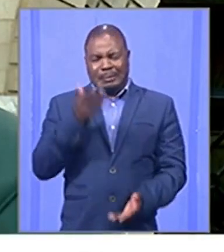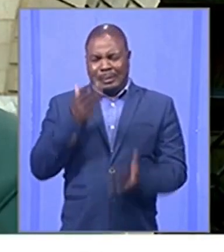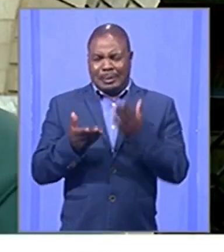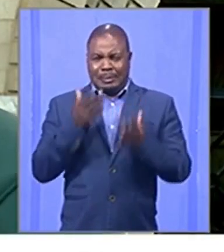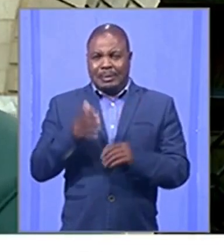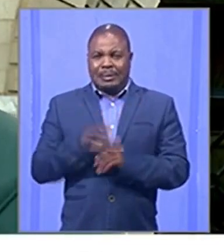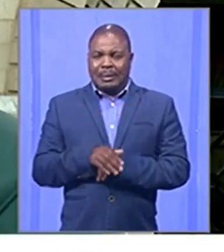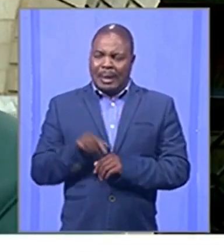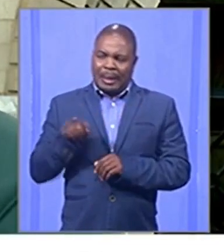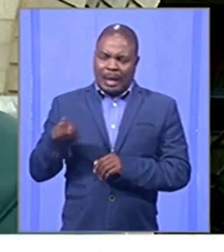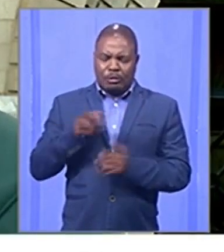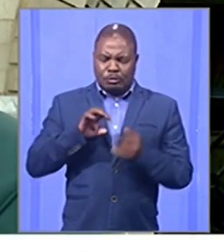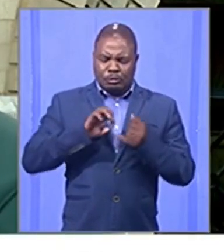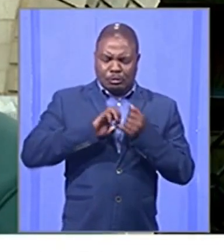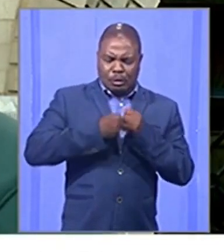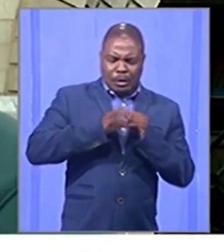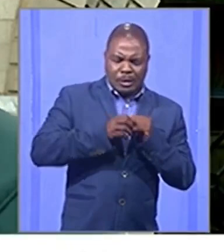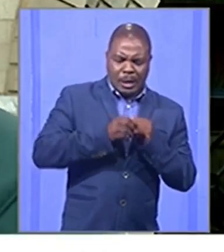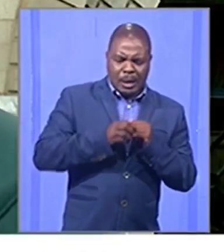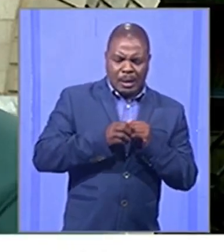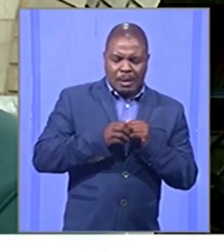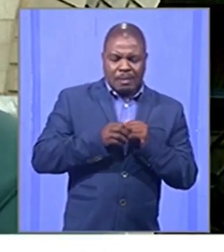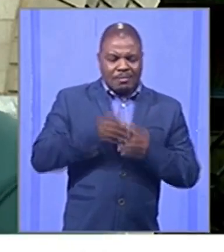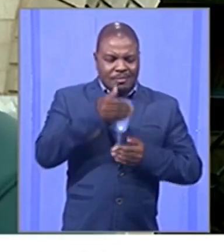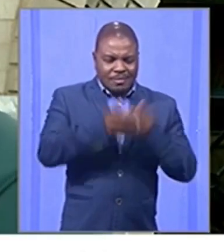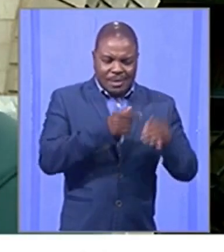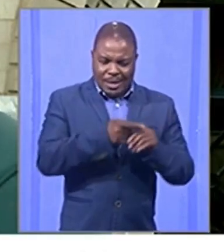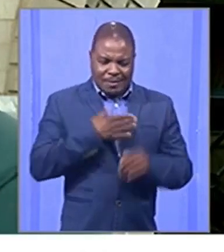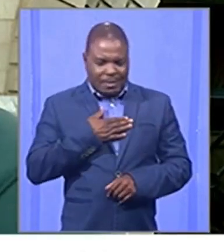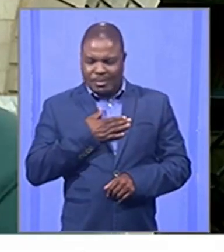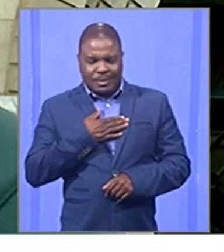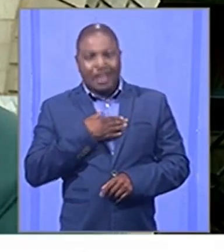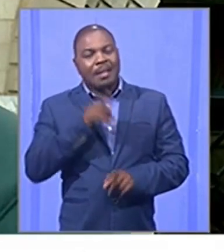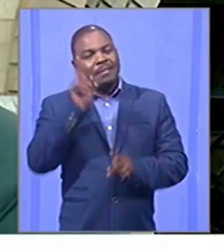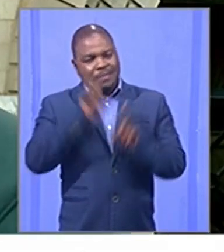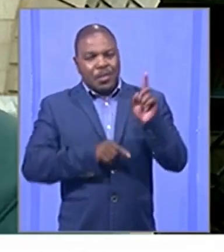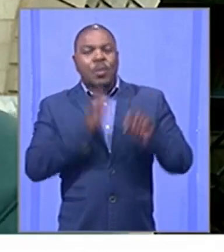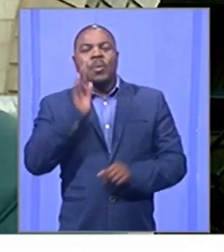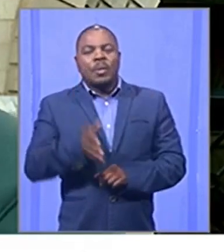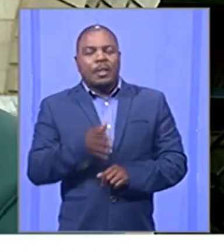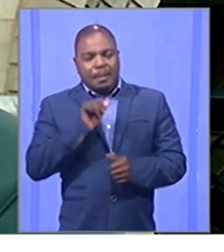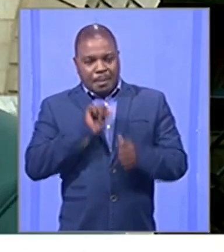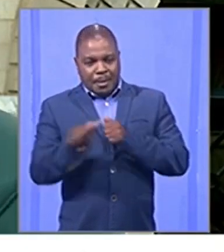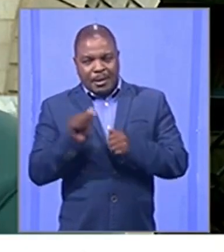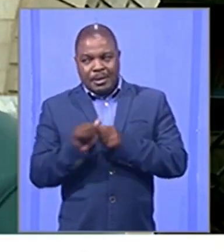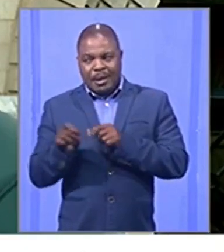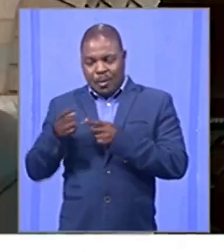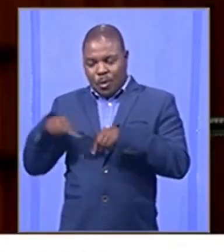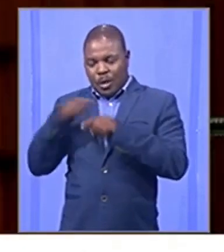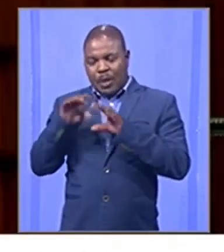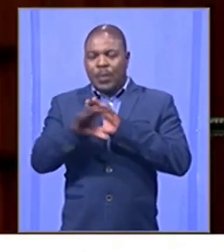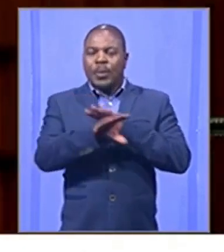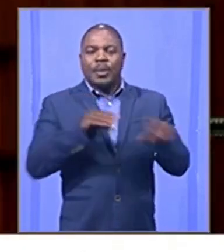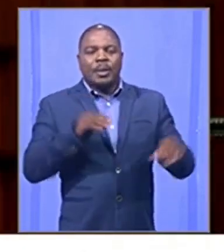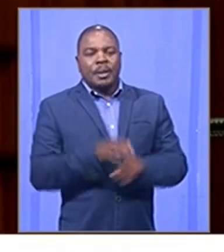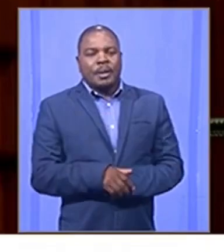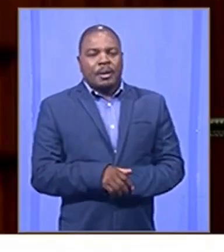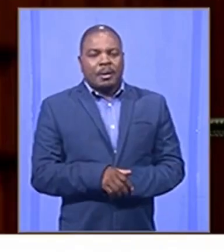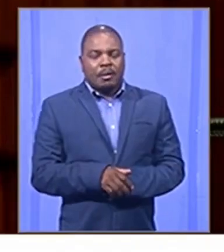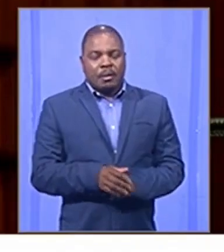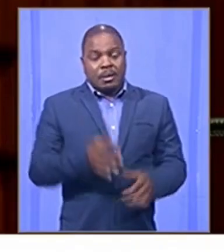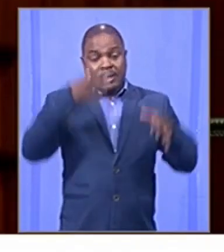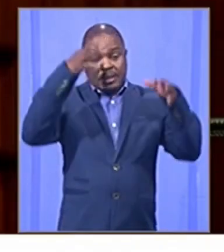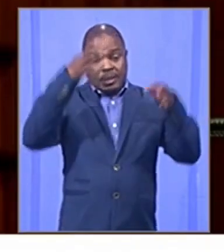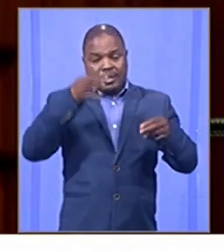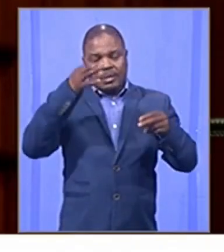as if our fishing expedition as the department, it's not going to hold water. Therefore, it's best that we withdraw. Katlholo e tla